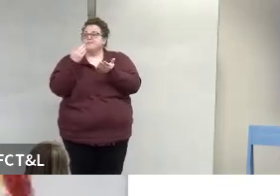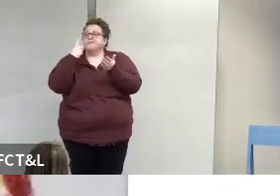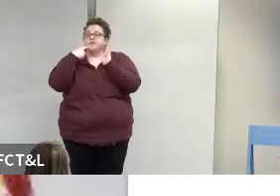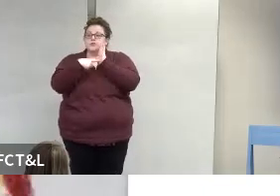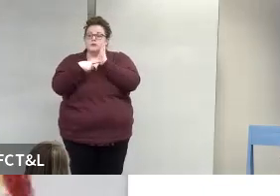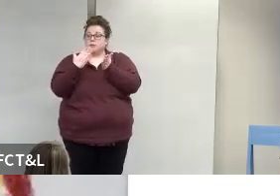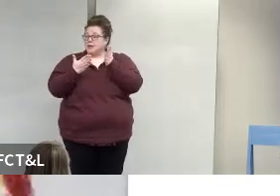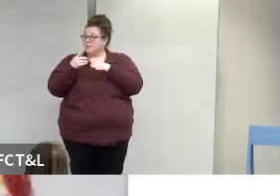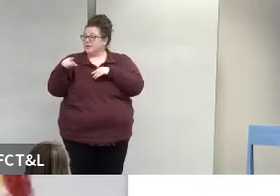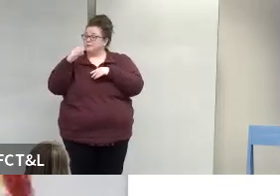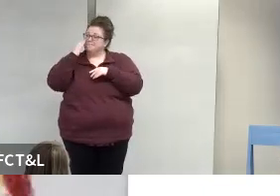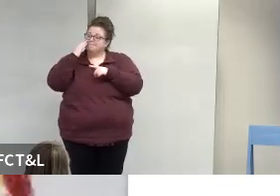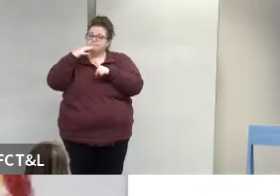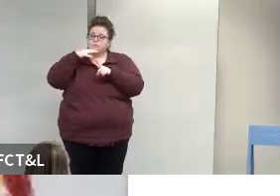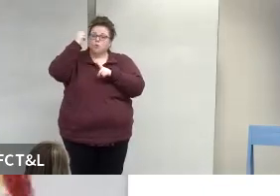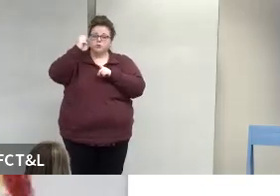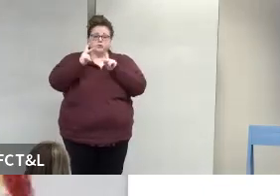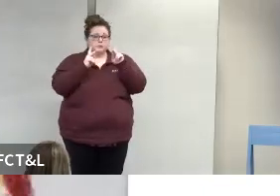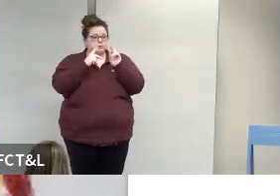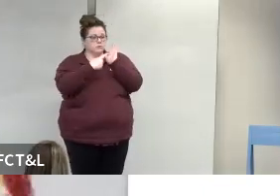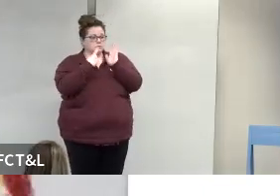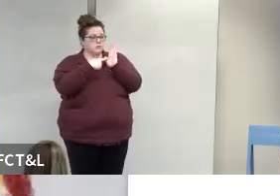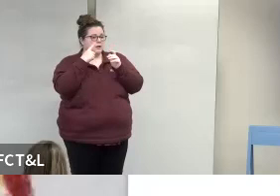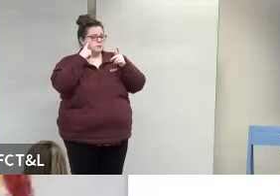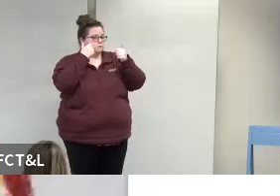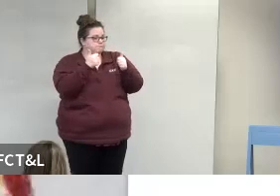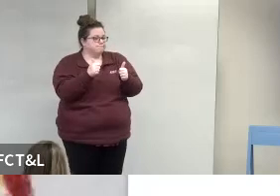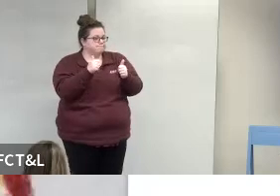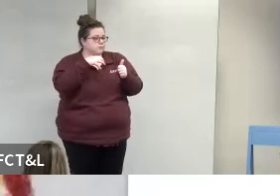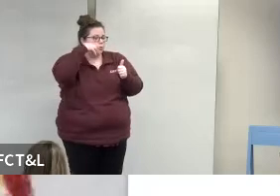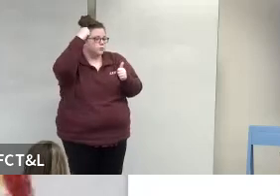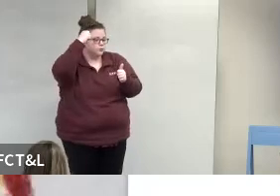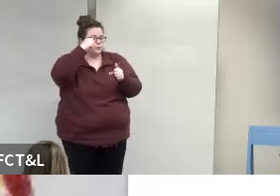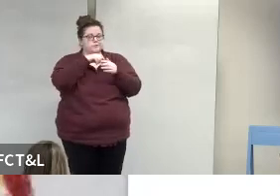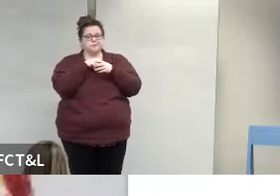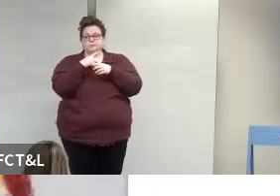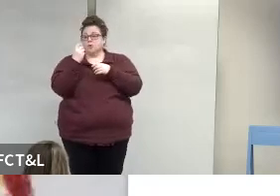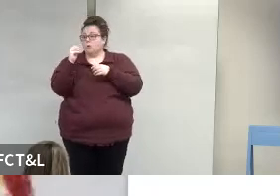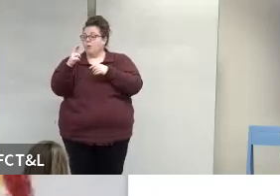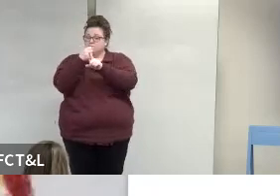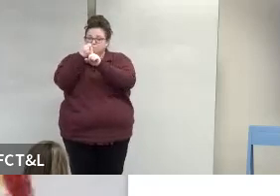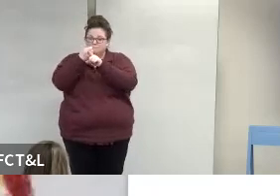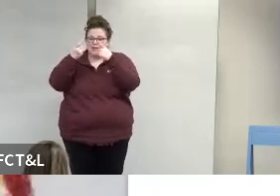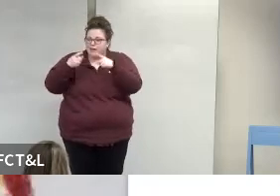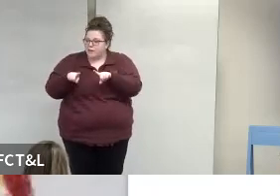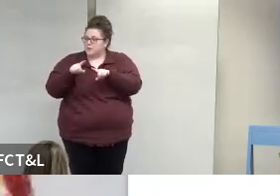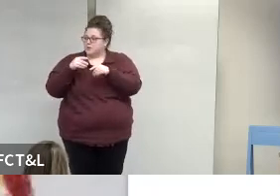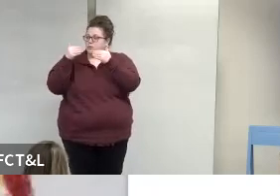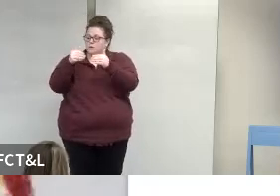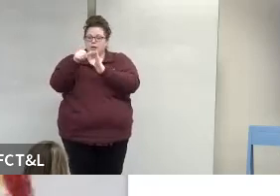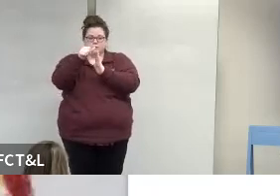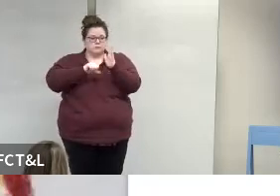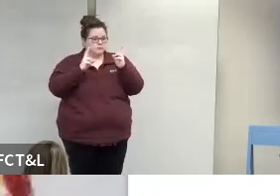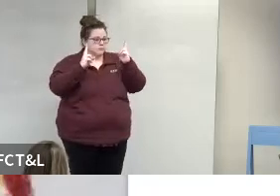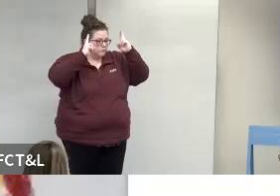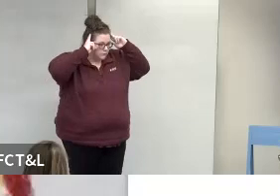not involved in our community. So you may be familiar sometimes with late deaf and senior citizens, or those who